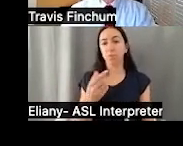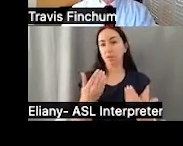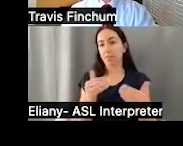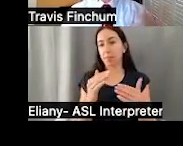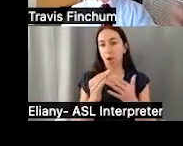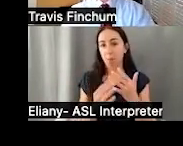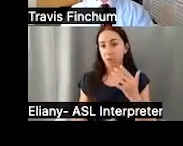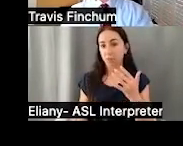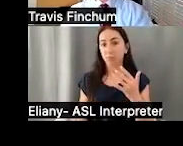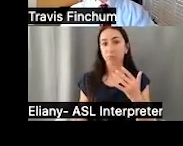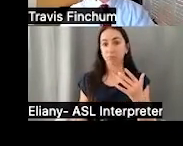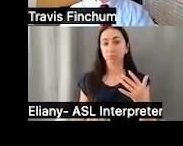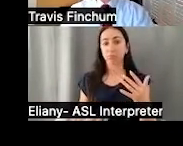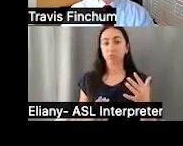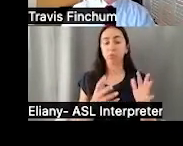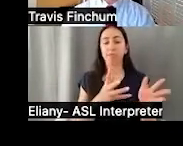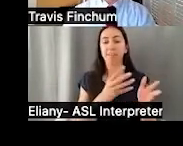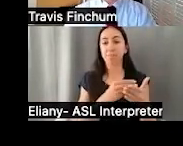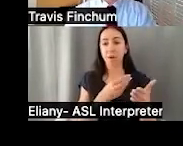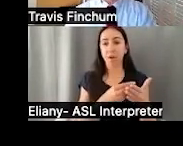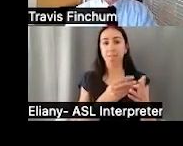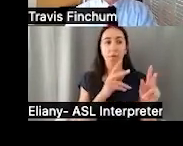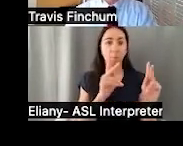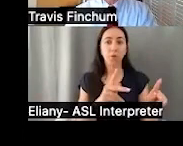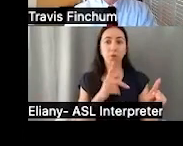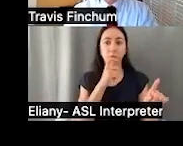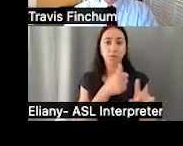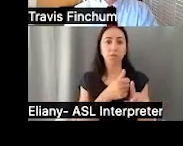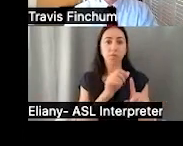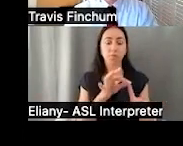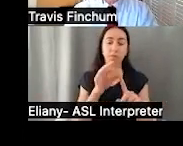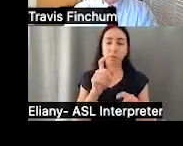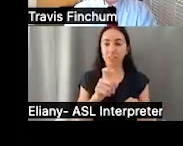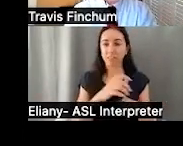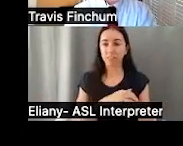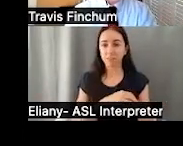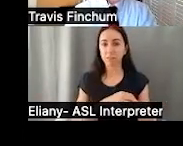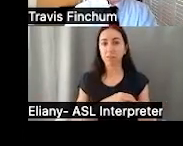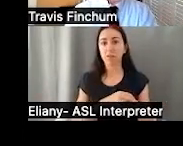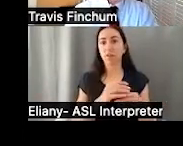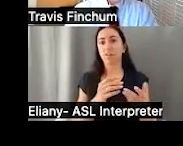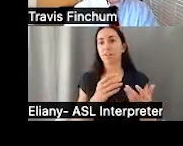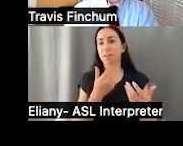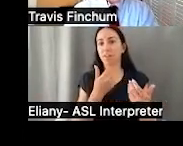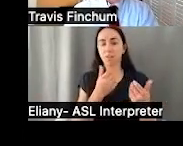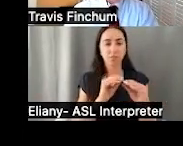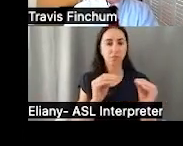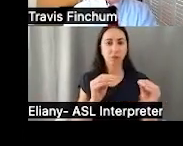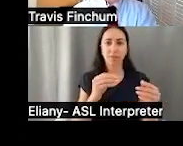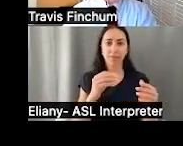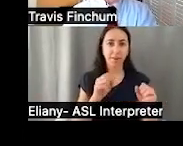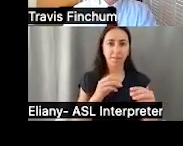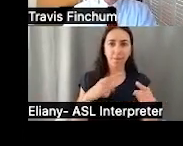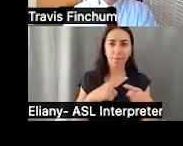had to be able to leave funds for a person with special needs without jeopardizing their benefits. And I'm